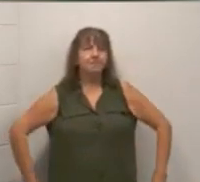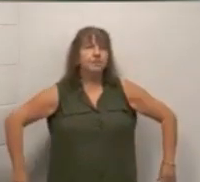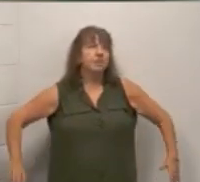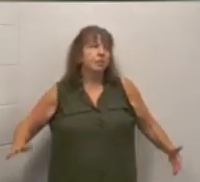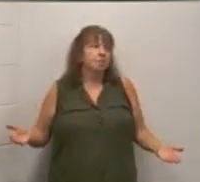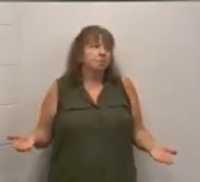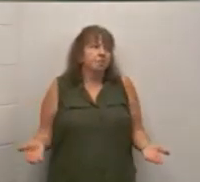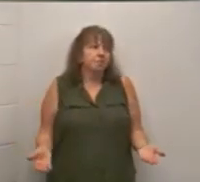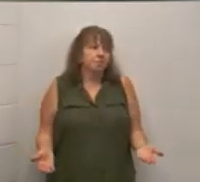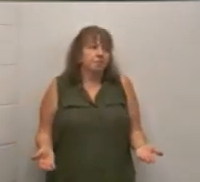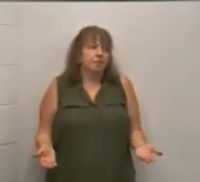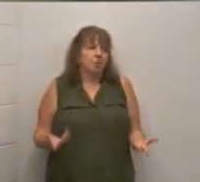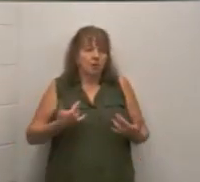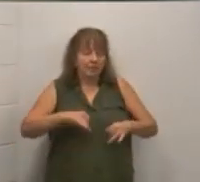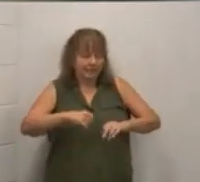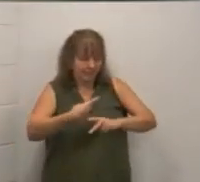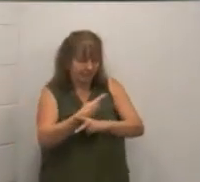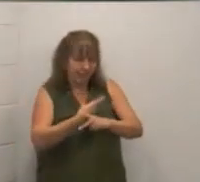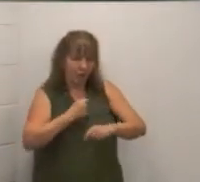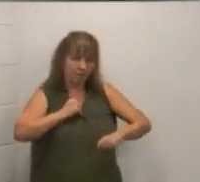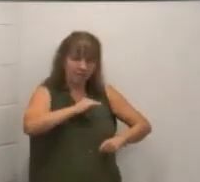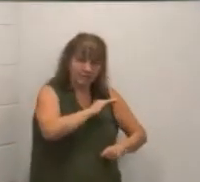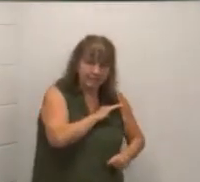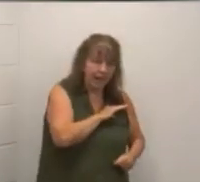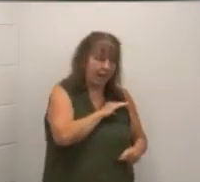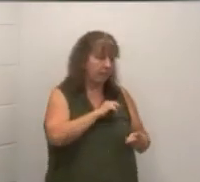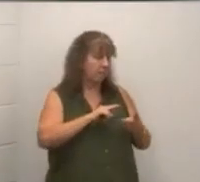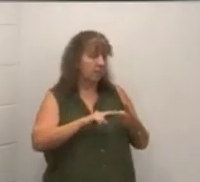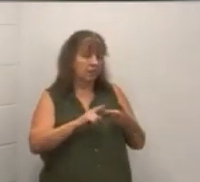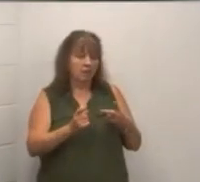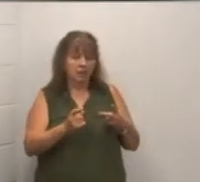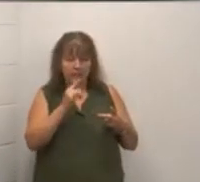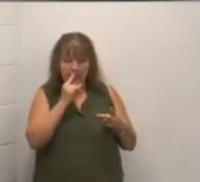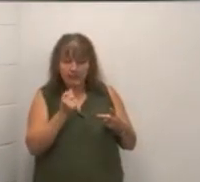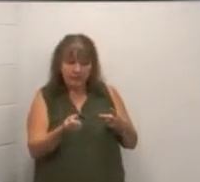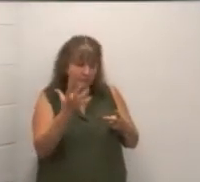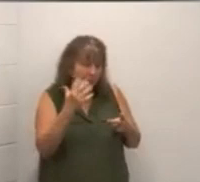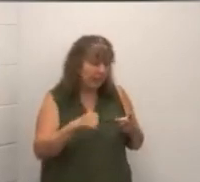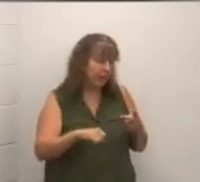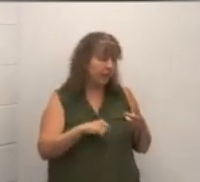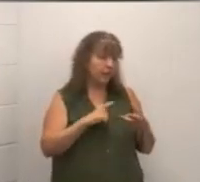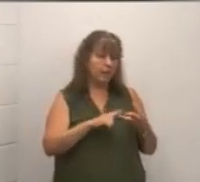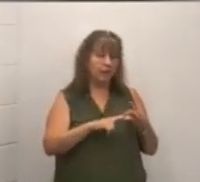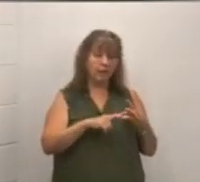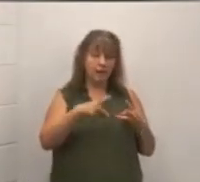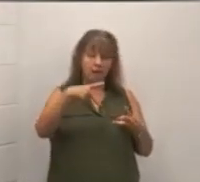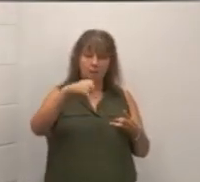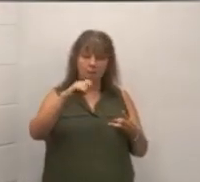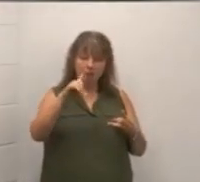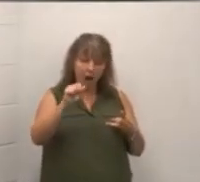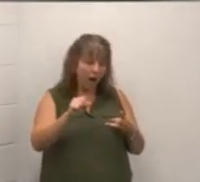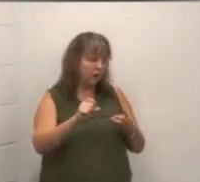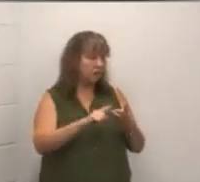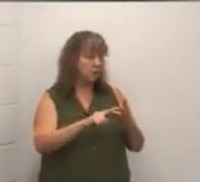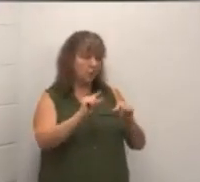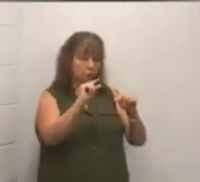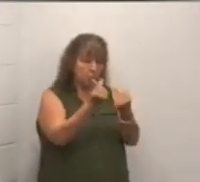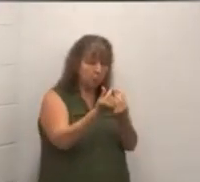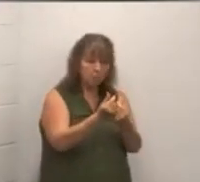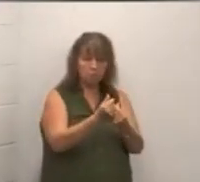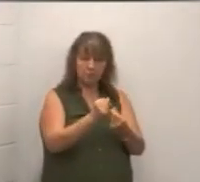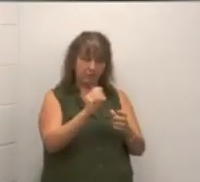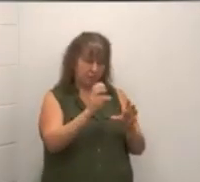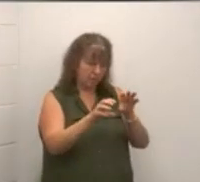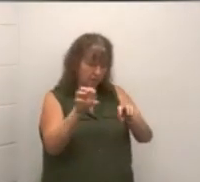continuing to work through staffing for all of the kids and all of the pods or the groupings across the elementary and needing